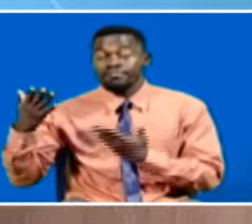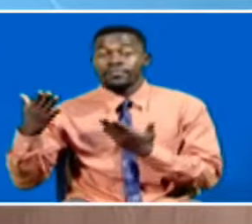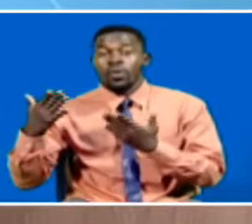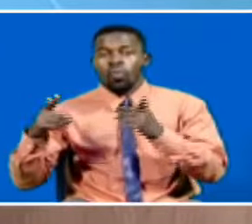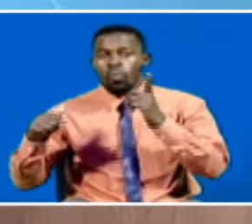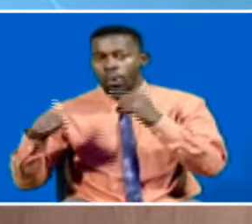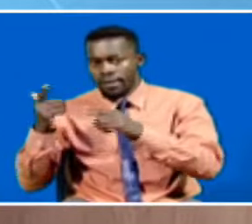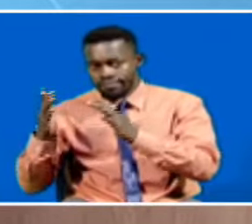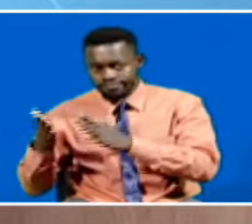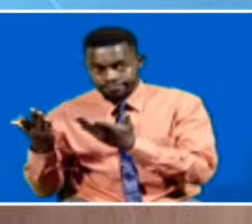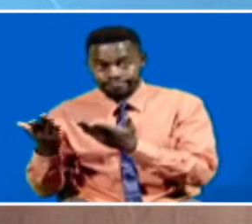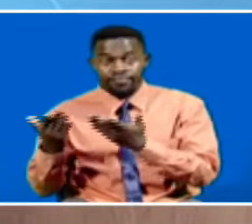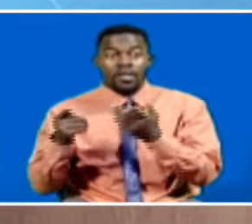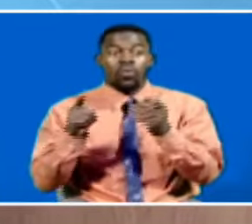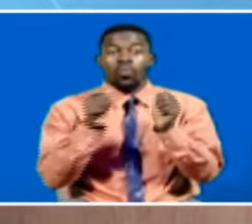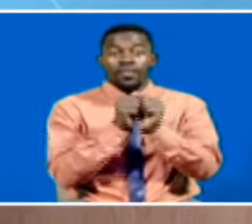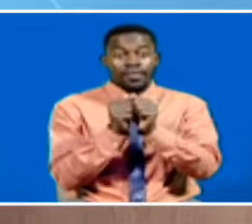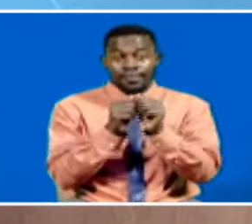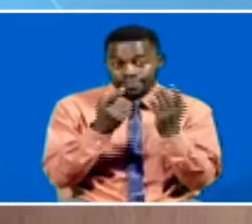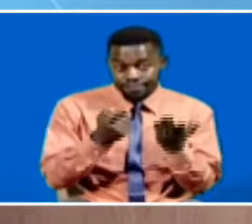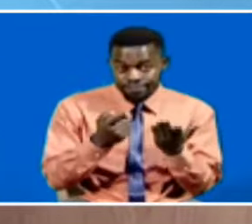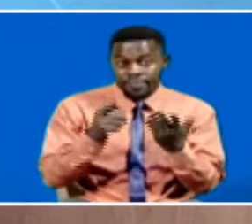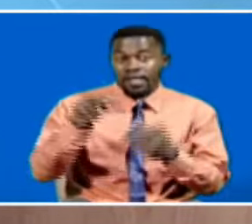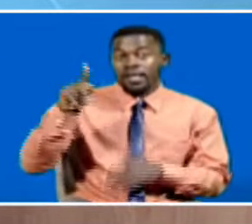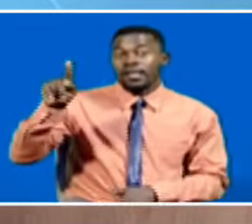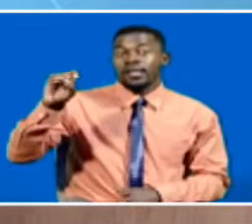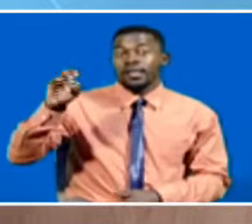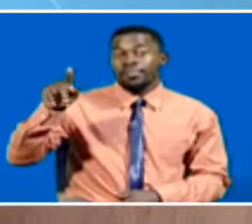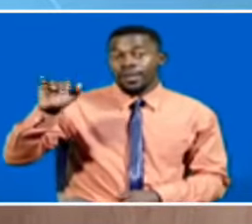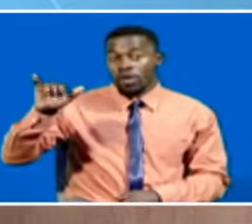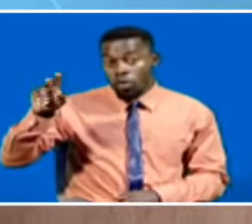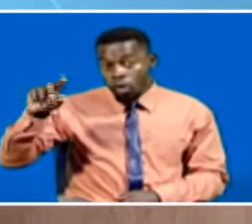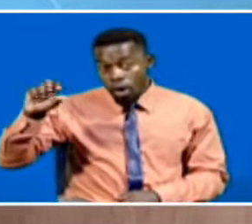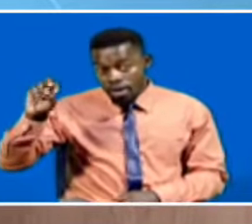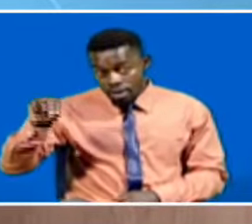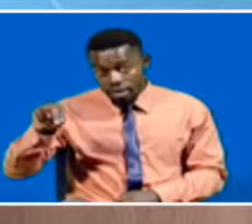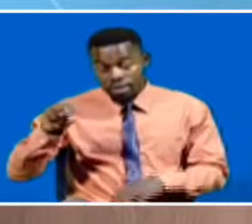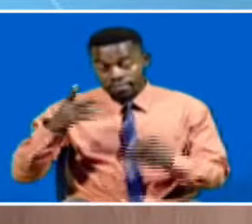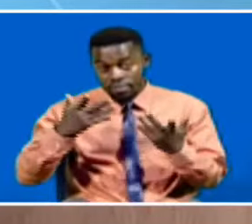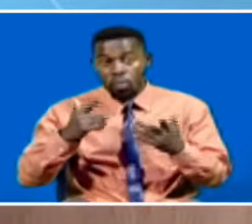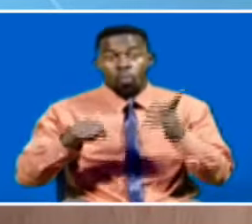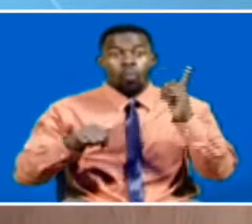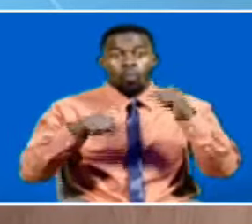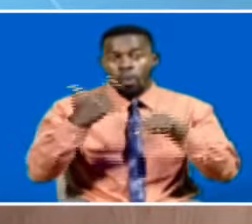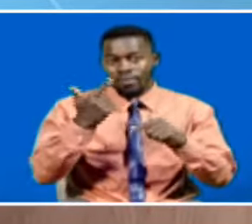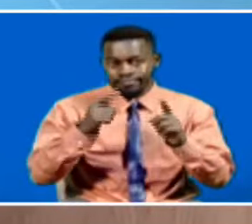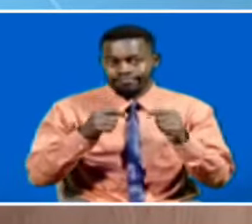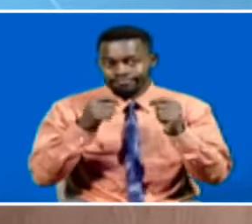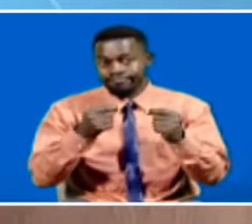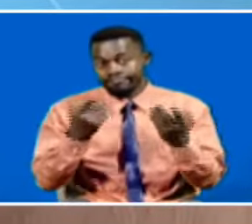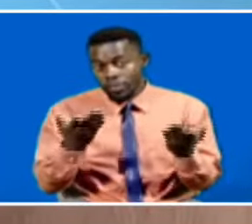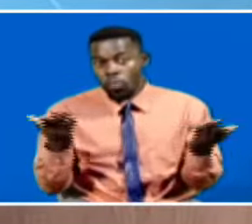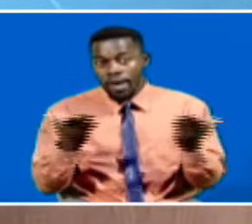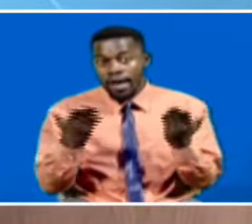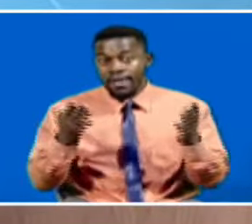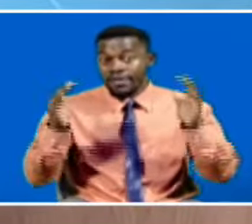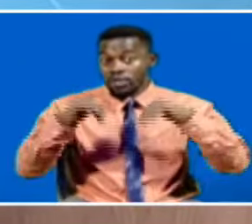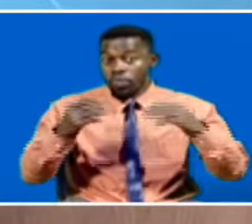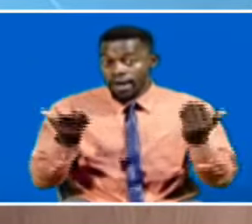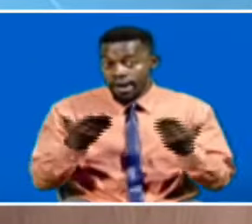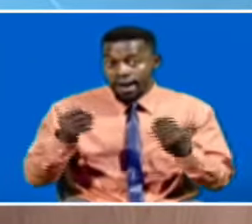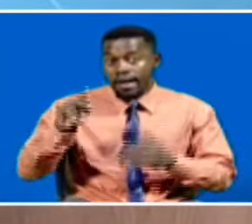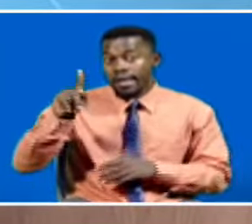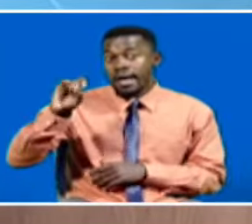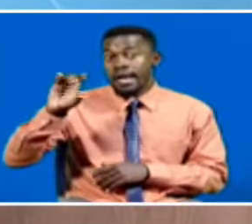the 20th edition of the Sports Personality of the Year Soya Gala held at KICC Nairobi. Mary Mora